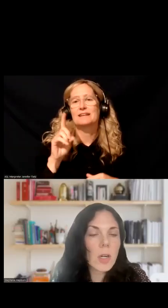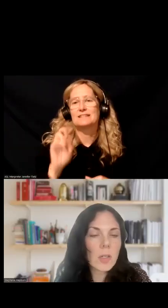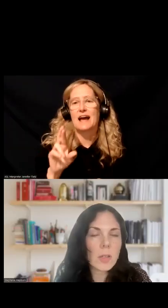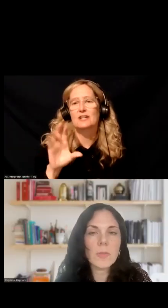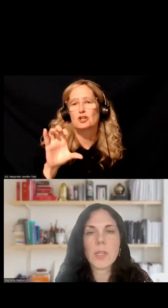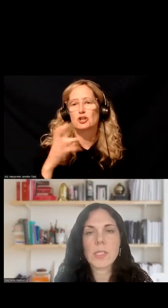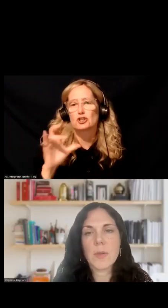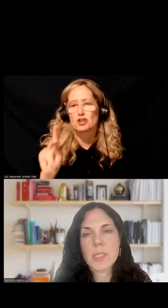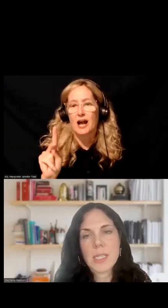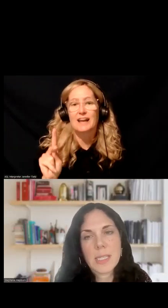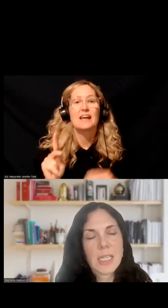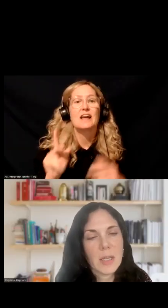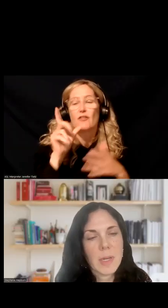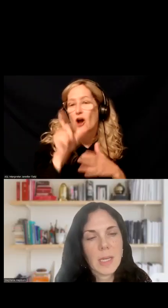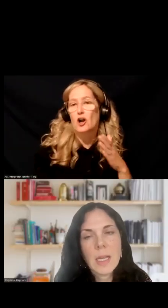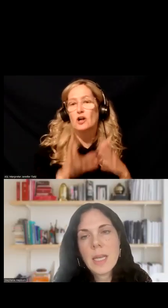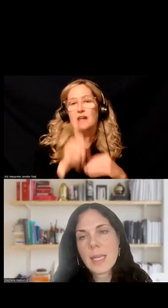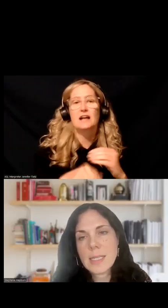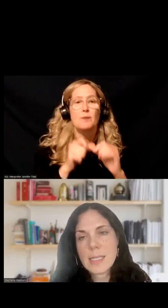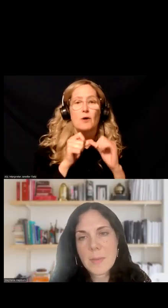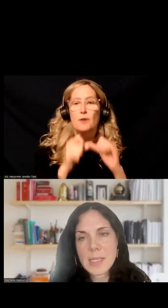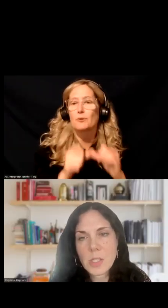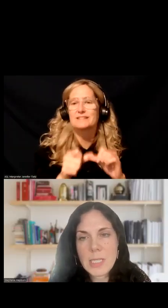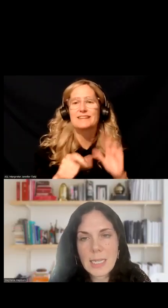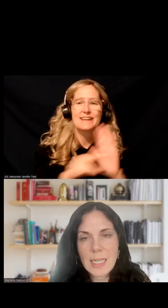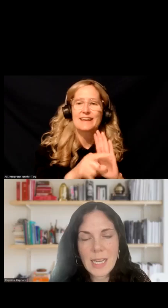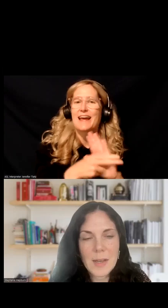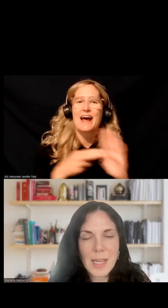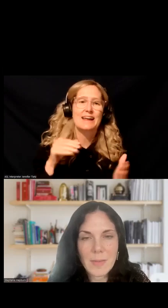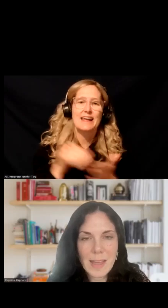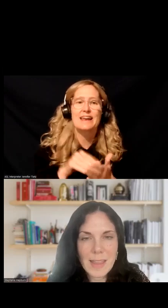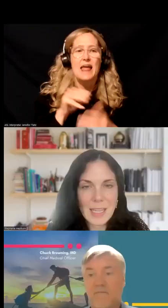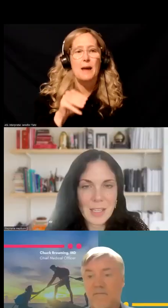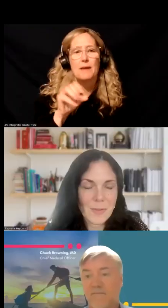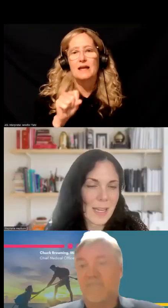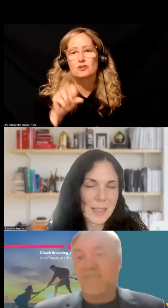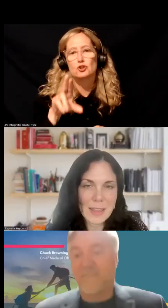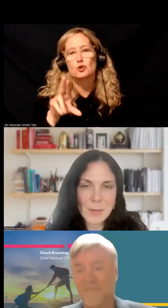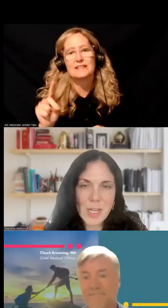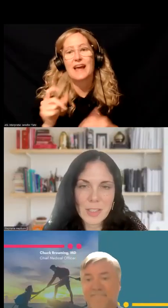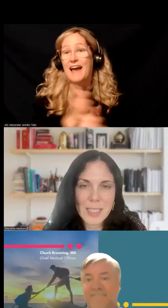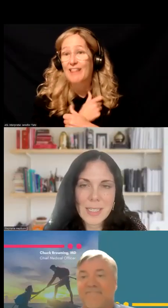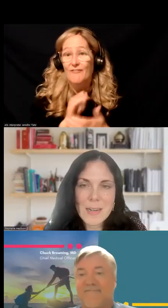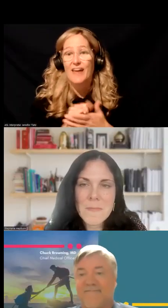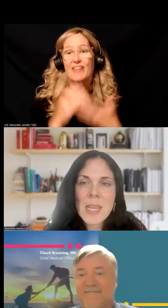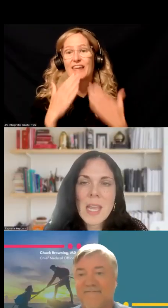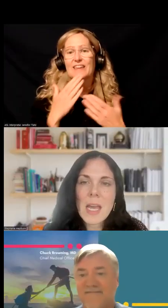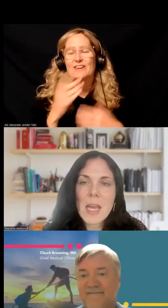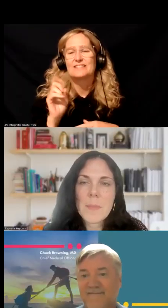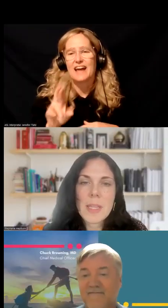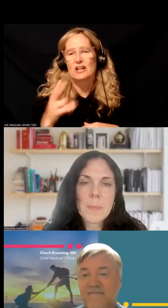So the article focused on persistent stigma against MSUD. I love that. Thank you for that. I think that was Dr. Head